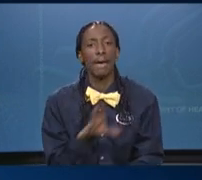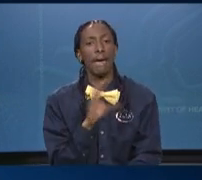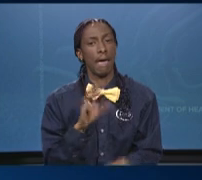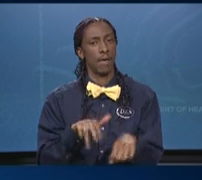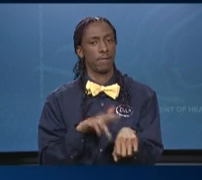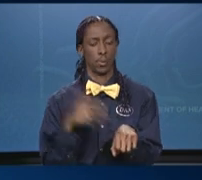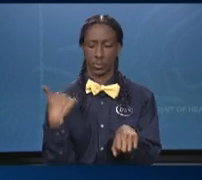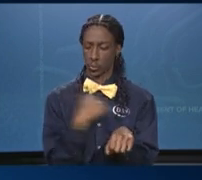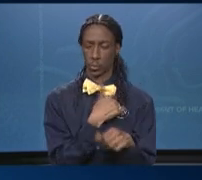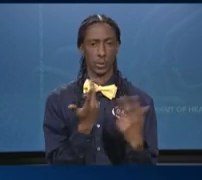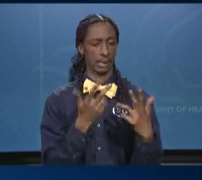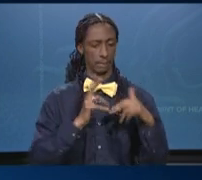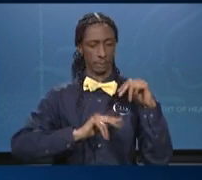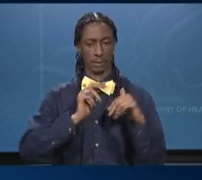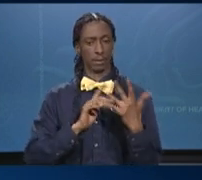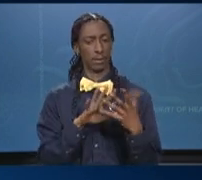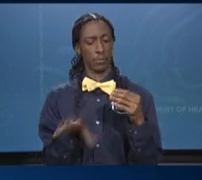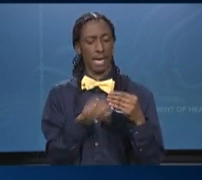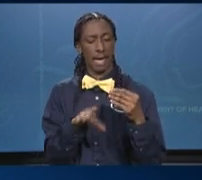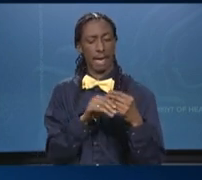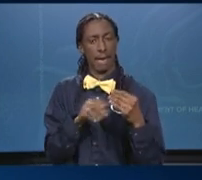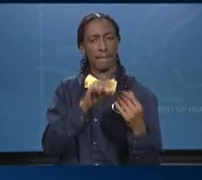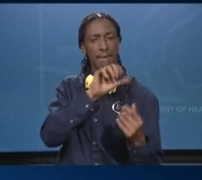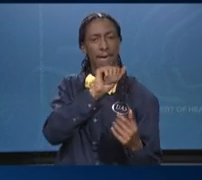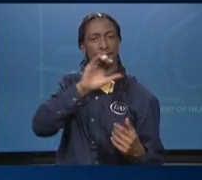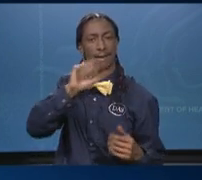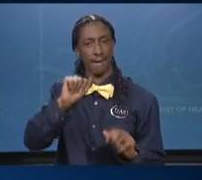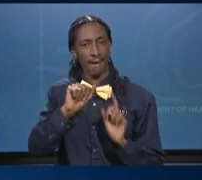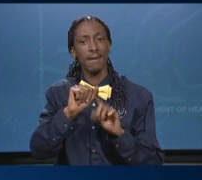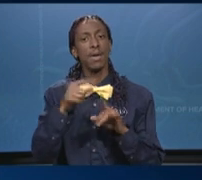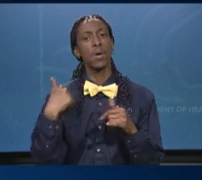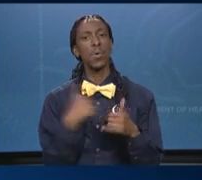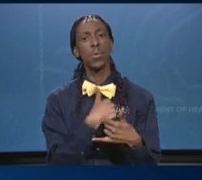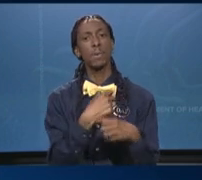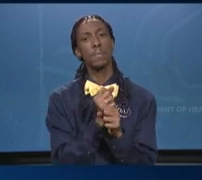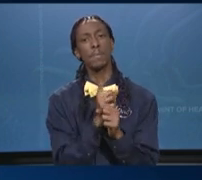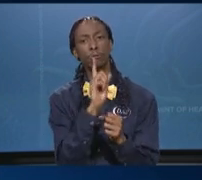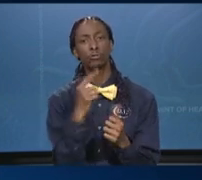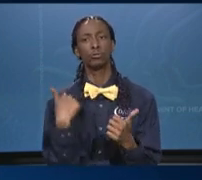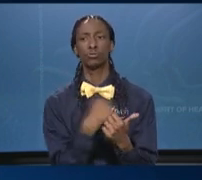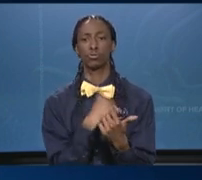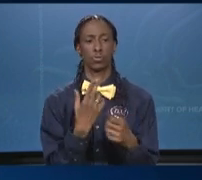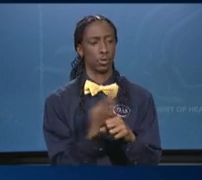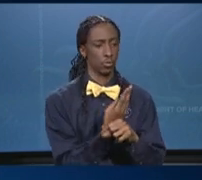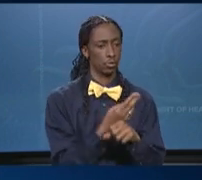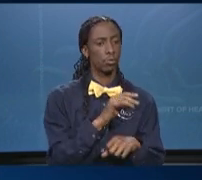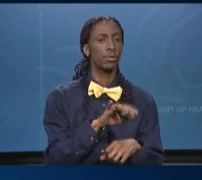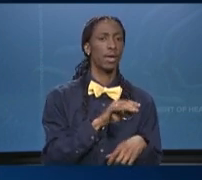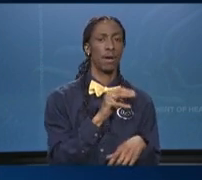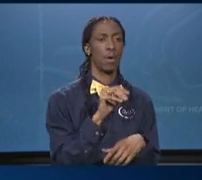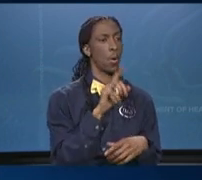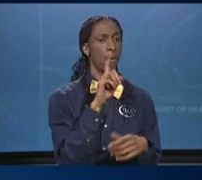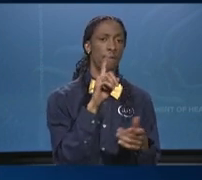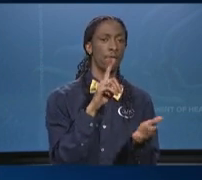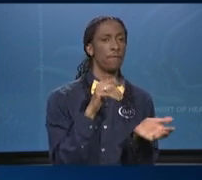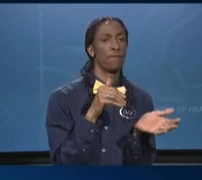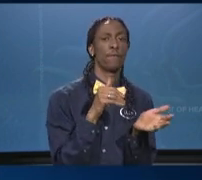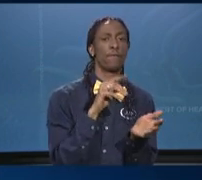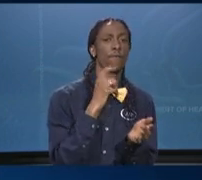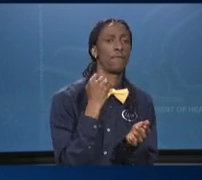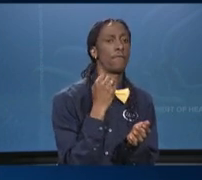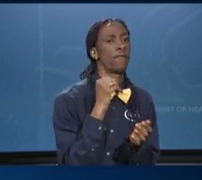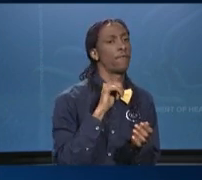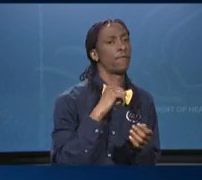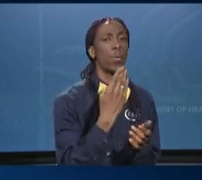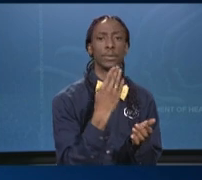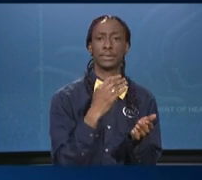we're building on the ACA. We're making sure that we take the 14.5 million Americans who took